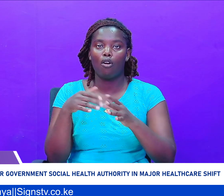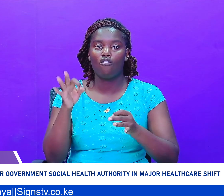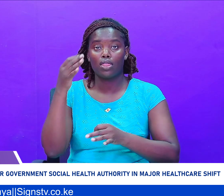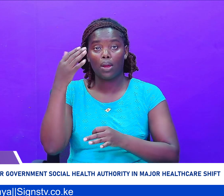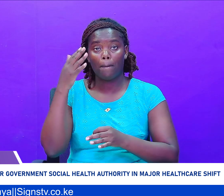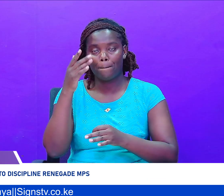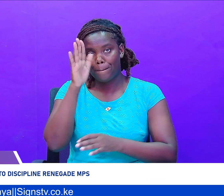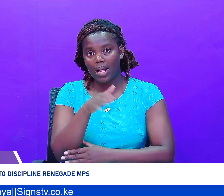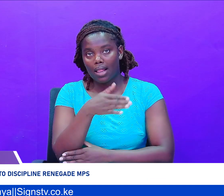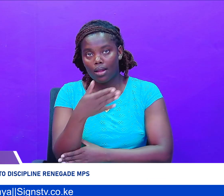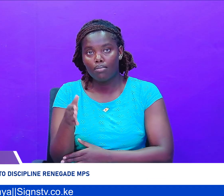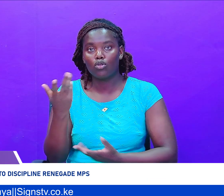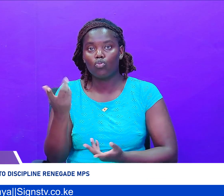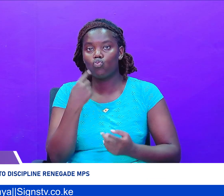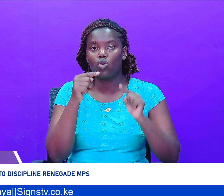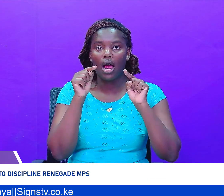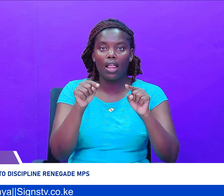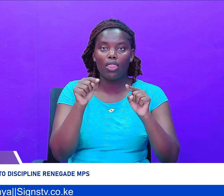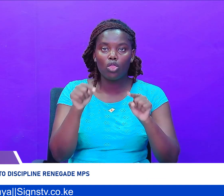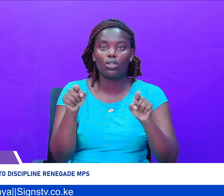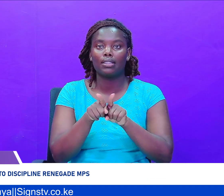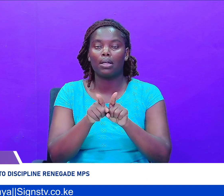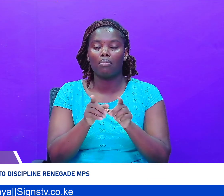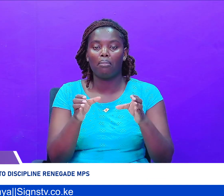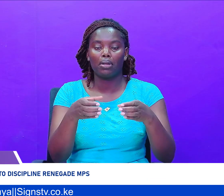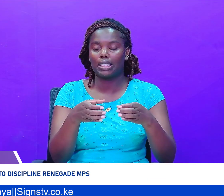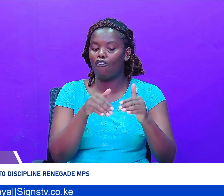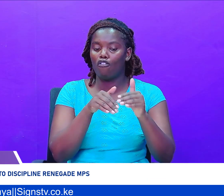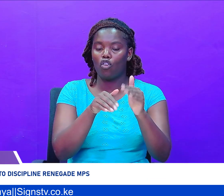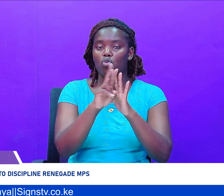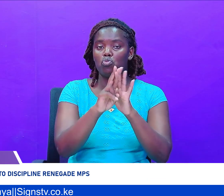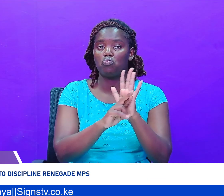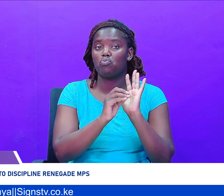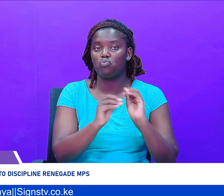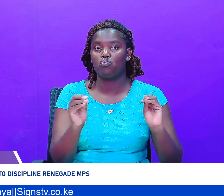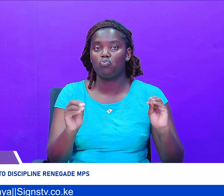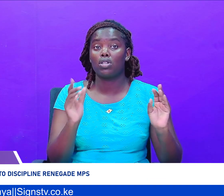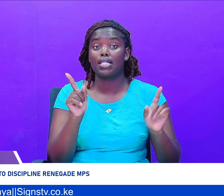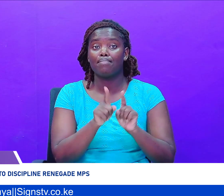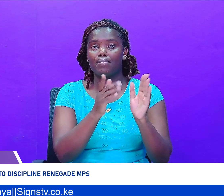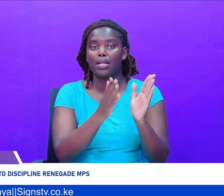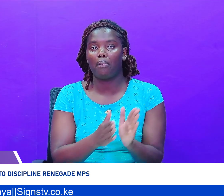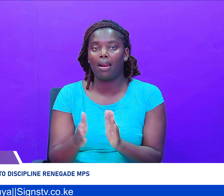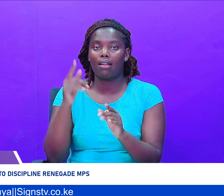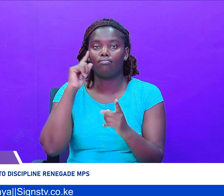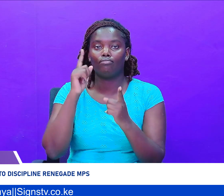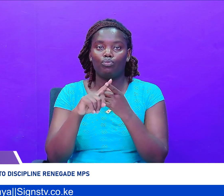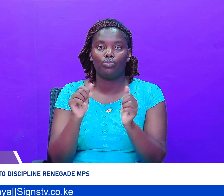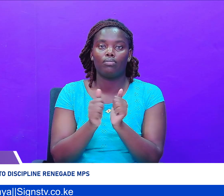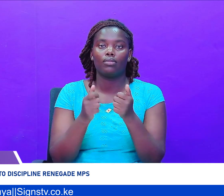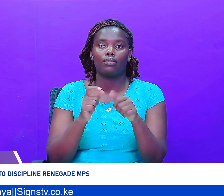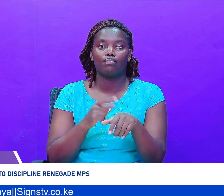ODM, as both move to initiate disciplinary action against members of parliament accused